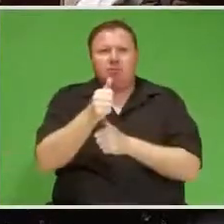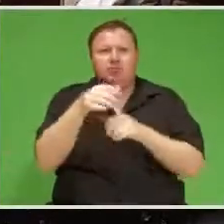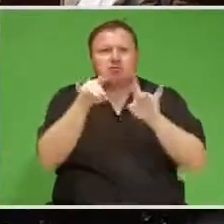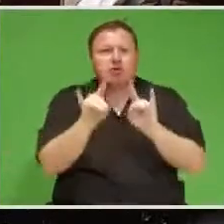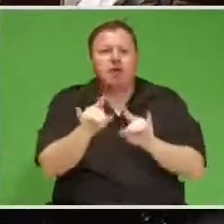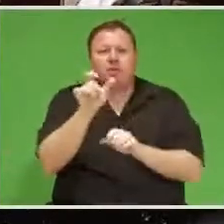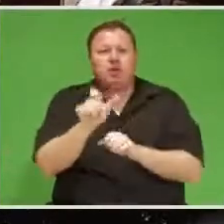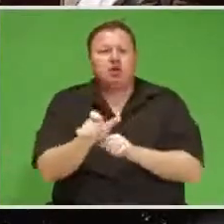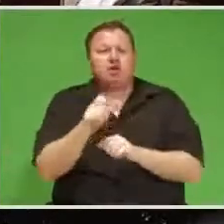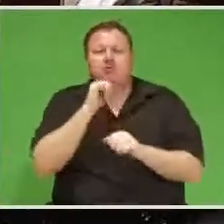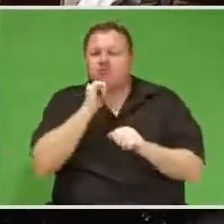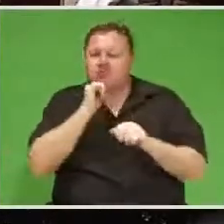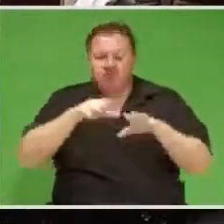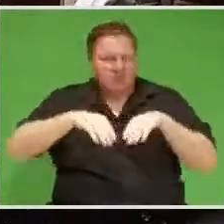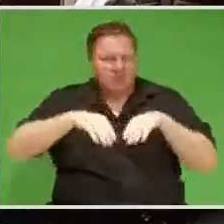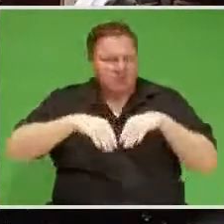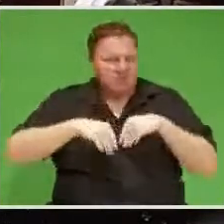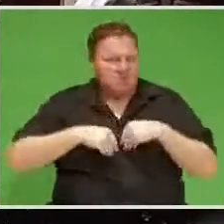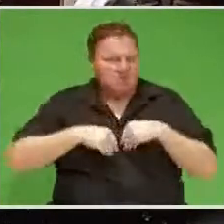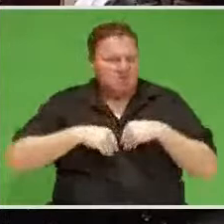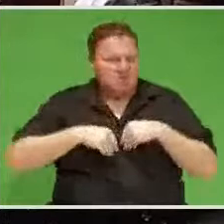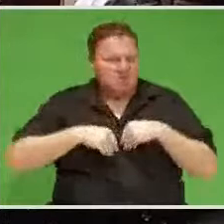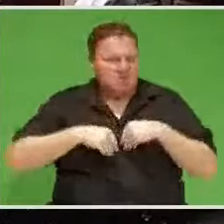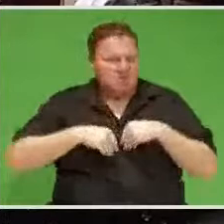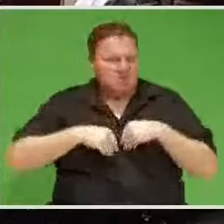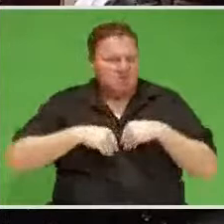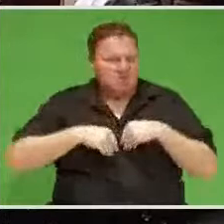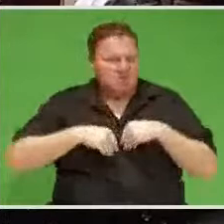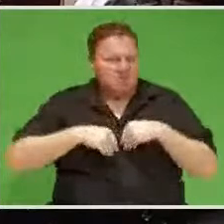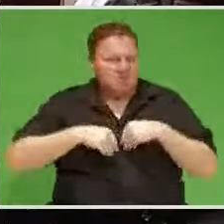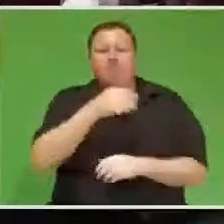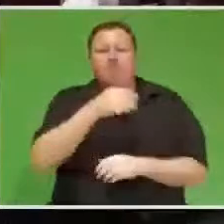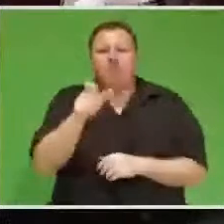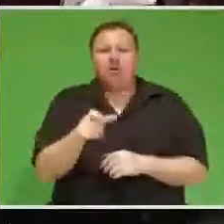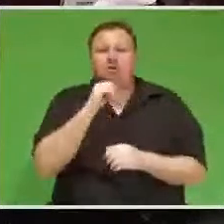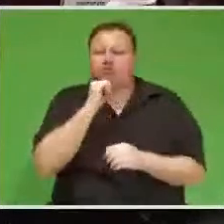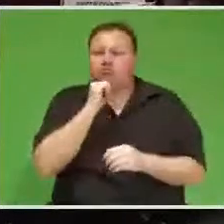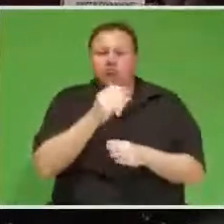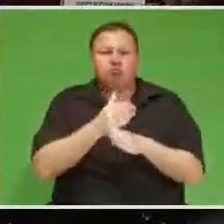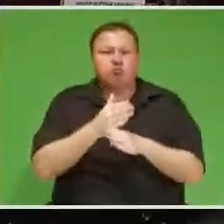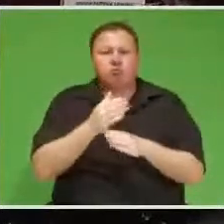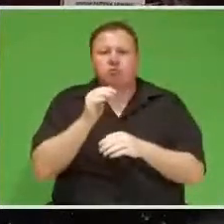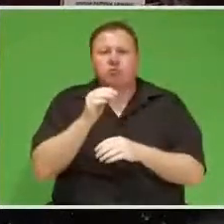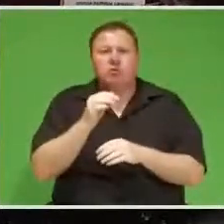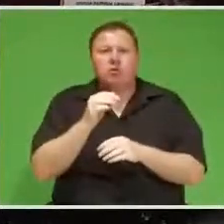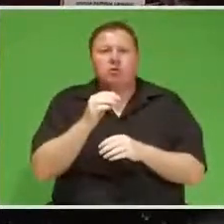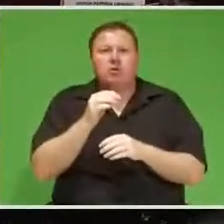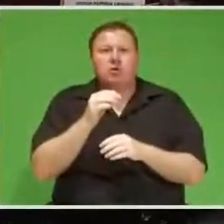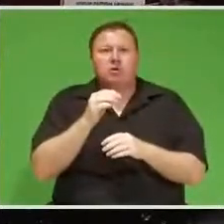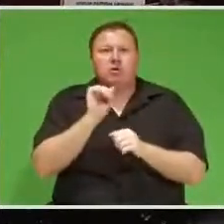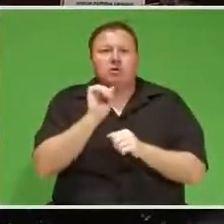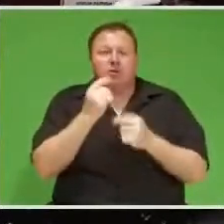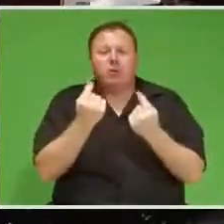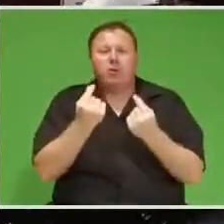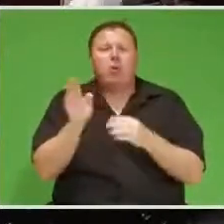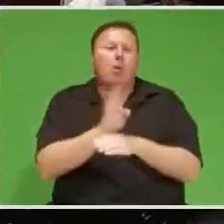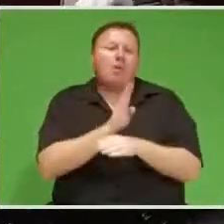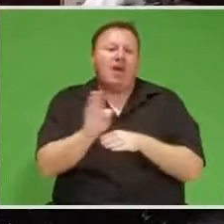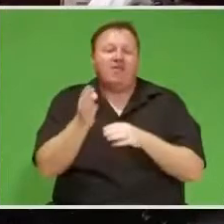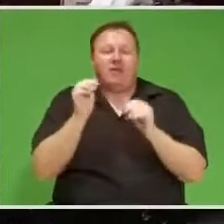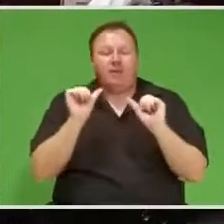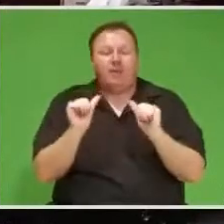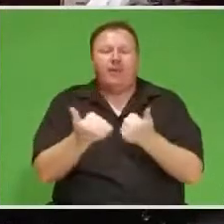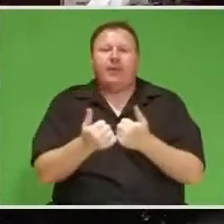member's conduct is grossly disorderly, he or she may order the member to withdraw immediately from the